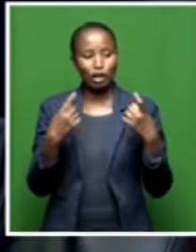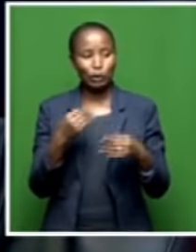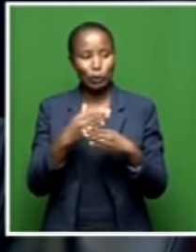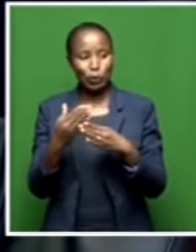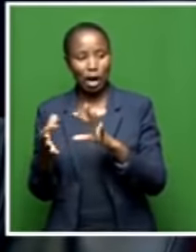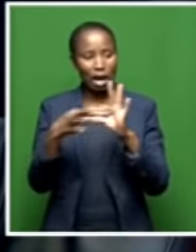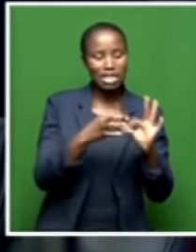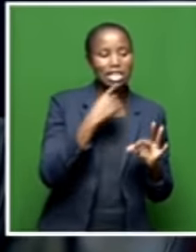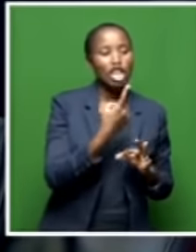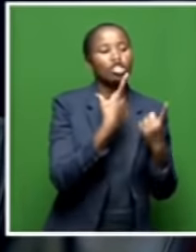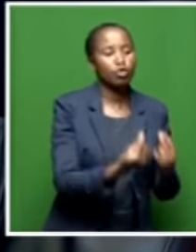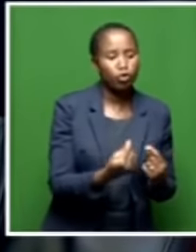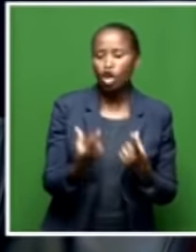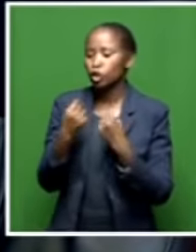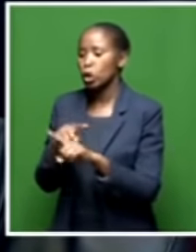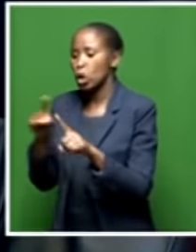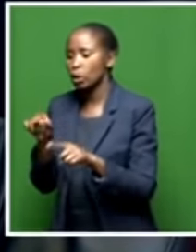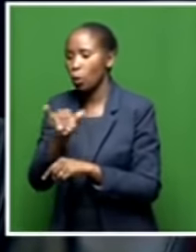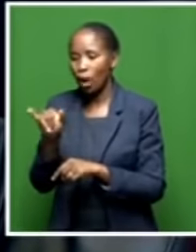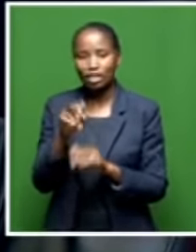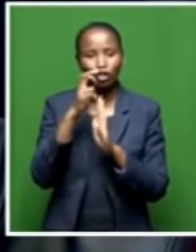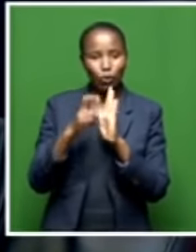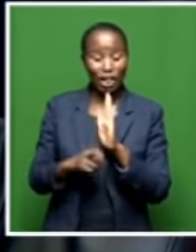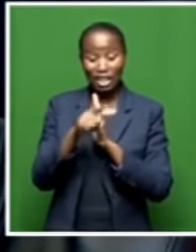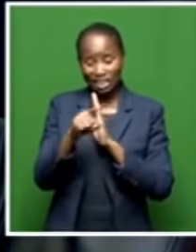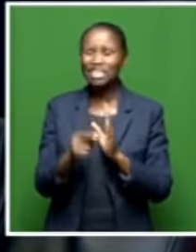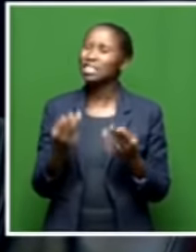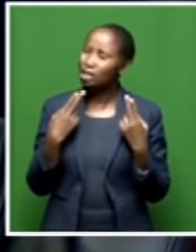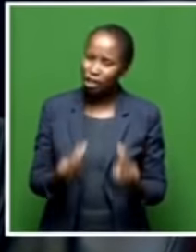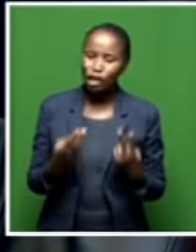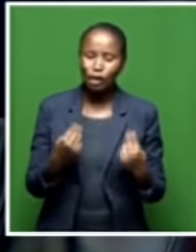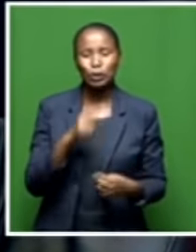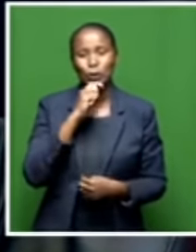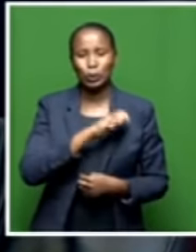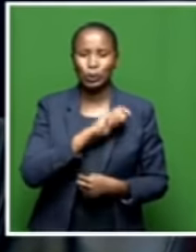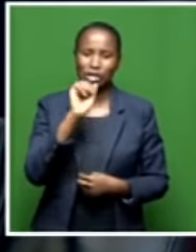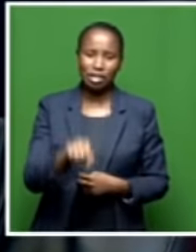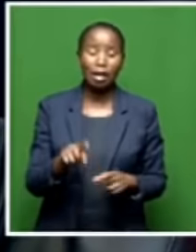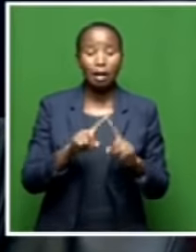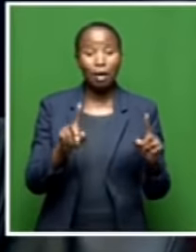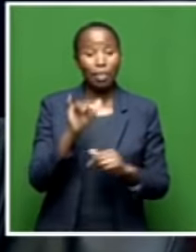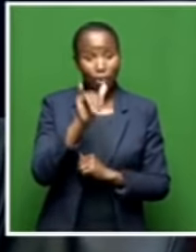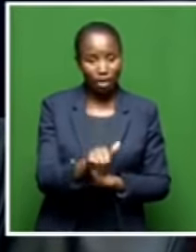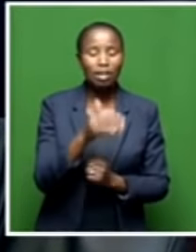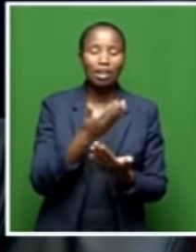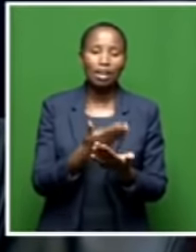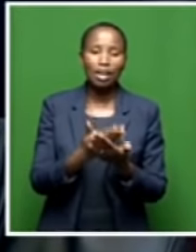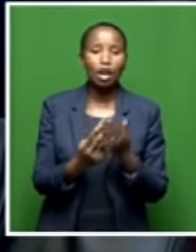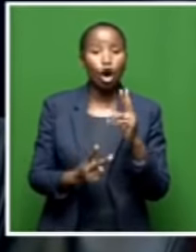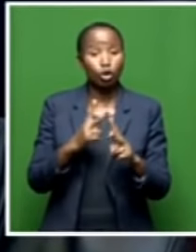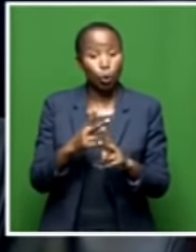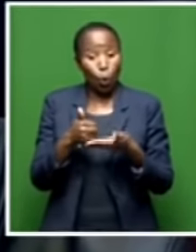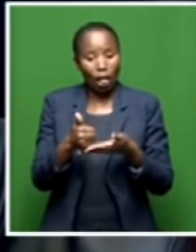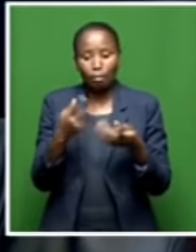new field. But that in one way could be a contribution that this election could be making if indeed